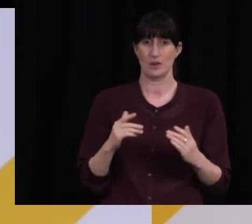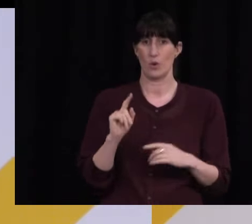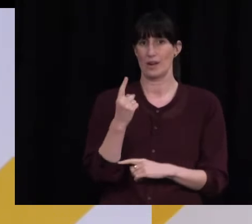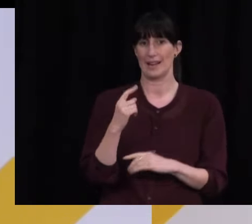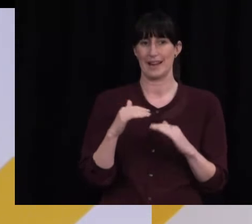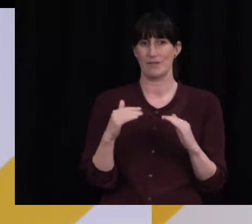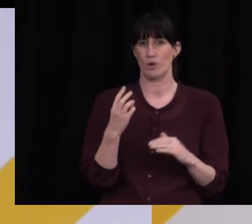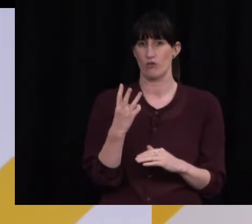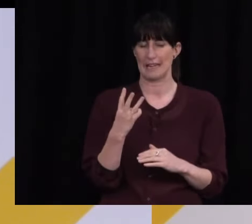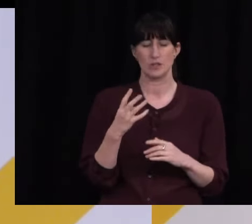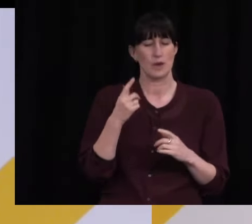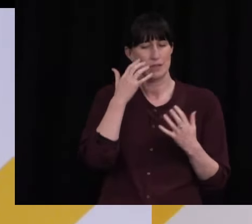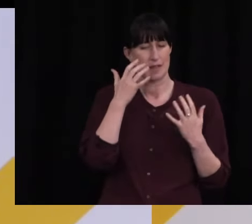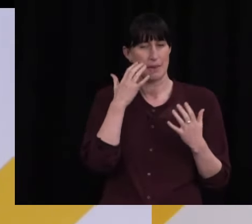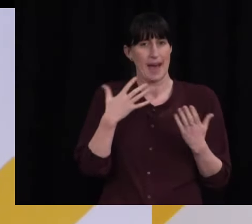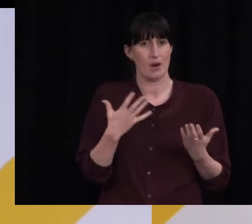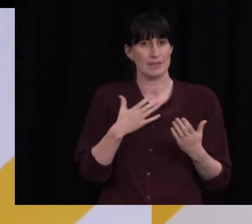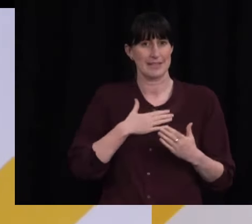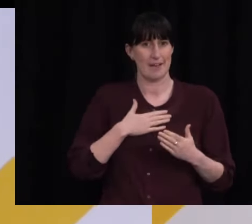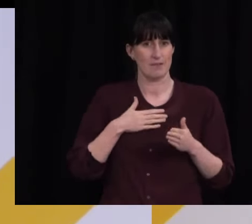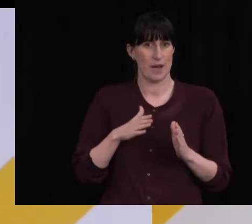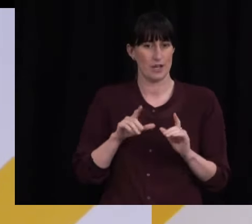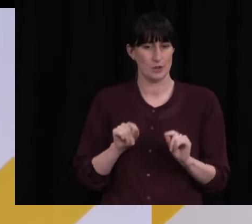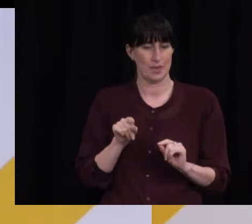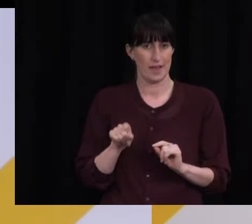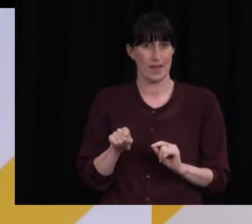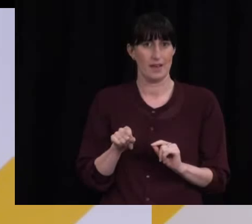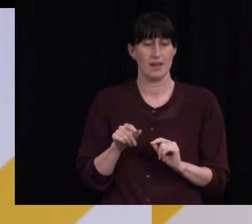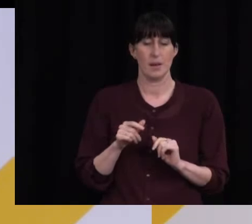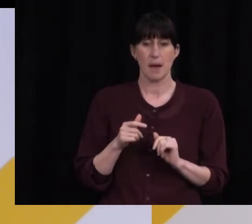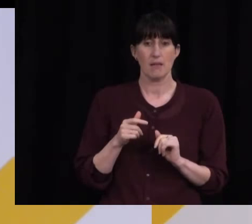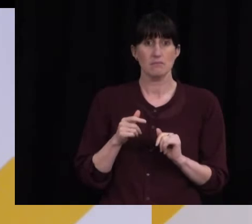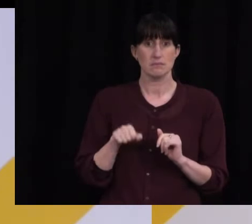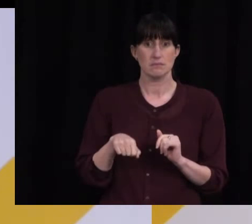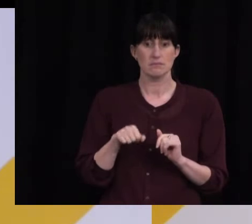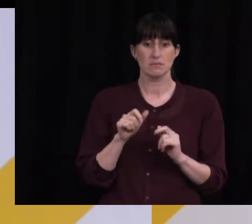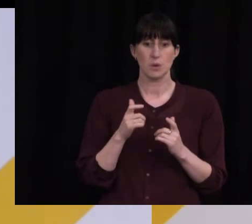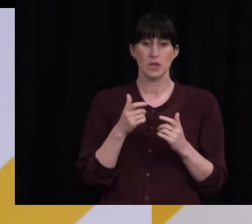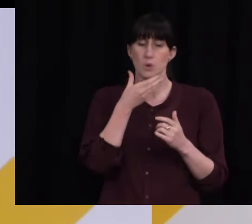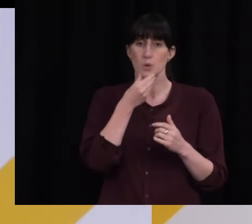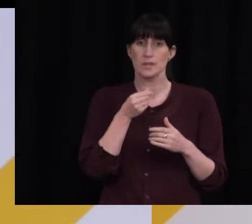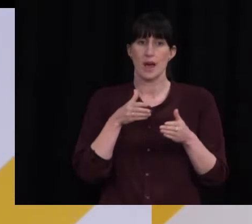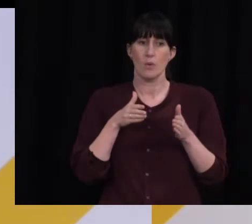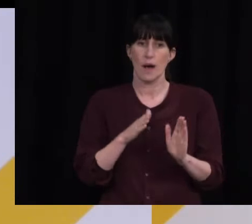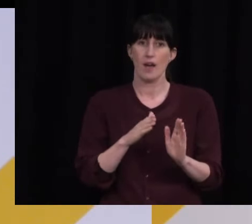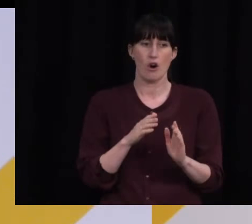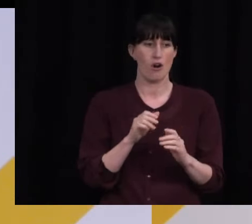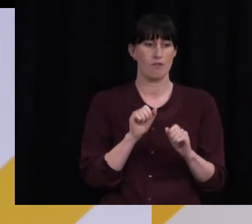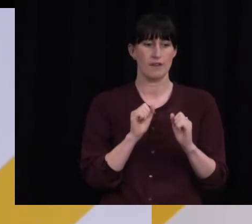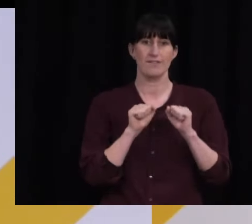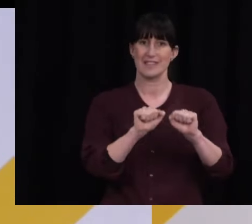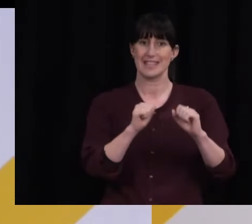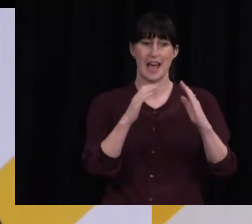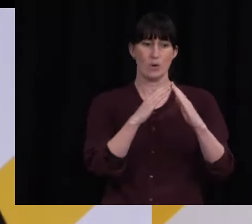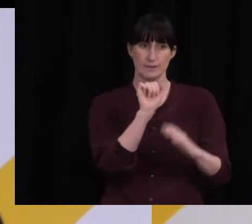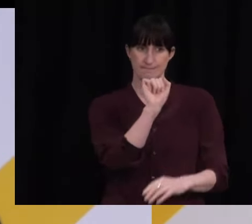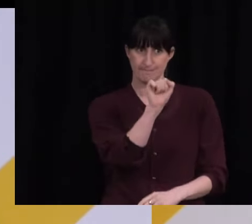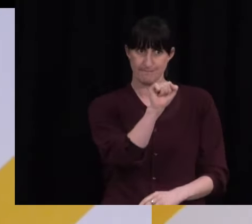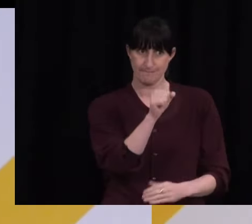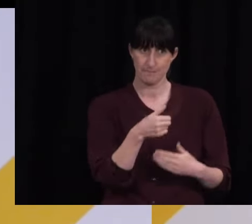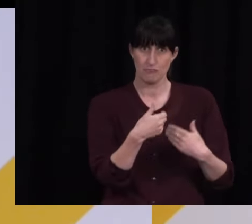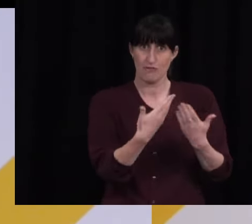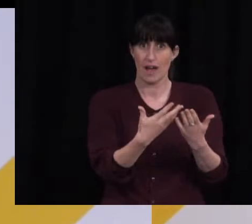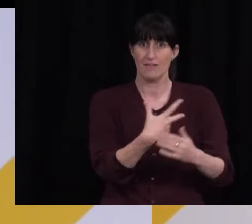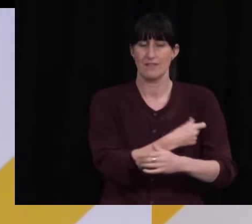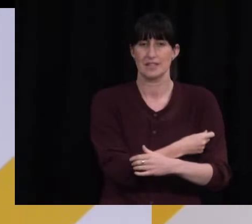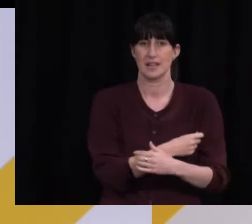absolutely, door-to-door is an option, and it is being utilised and will be utilised. The second thing that's being utilised more is you'll see more